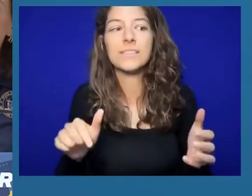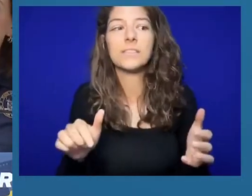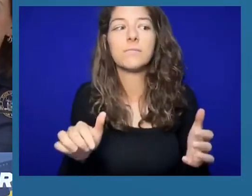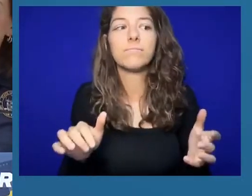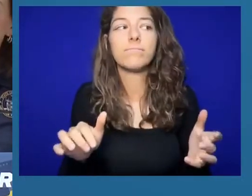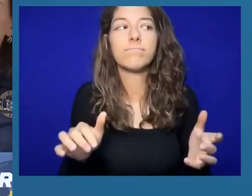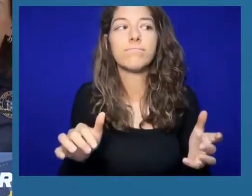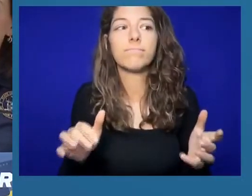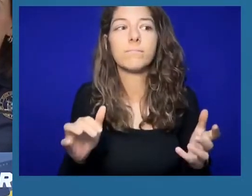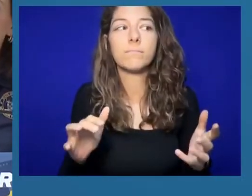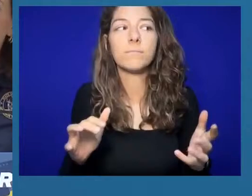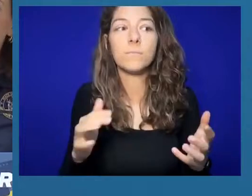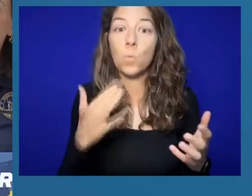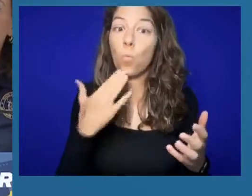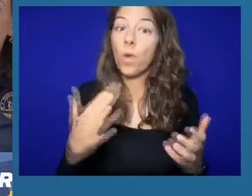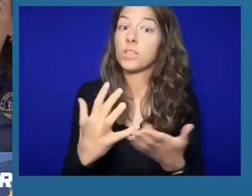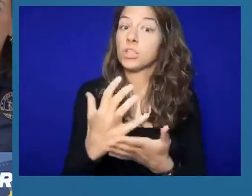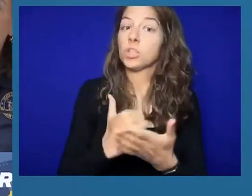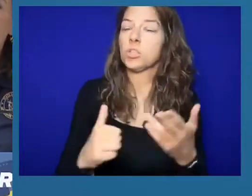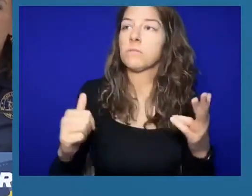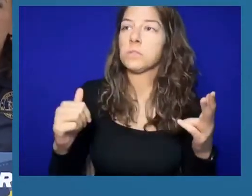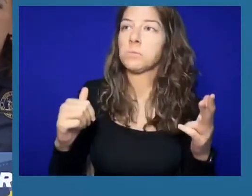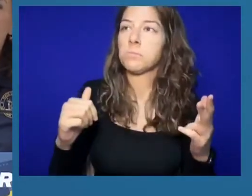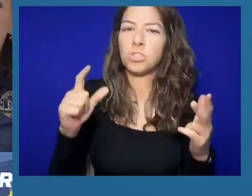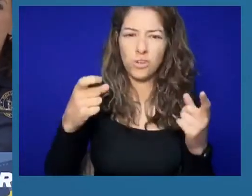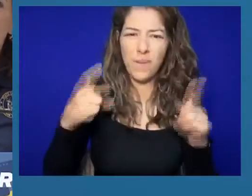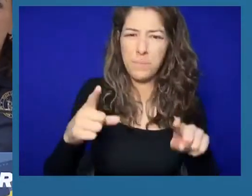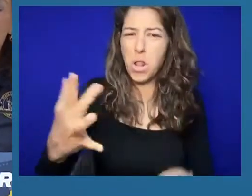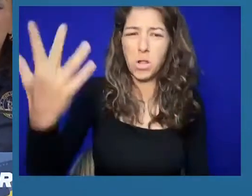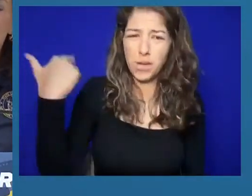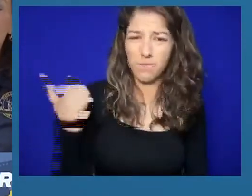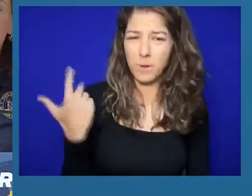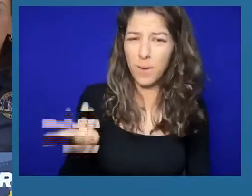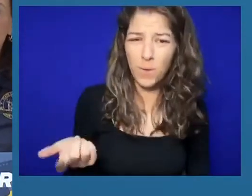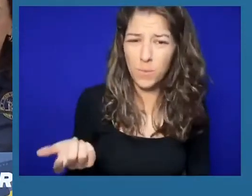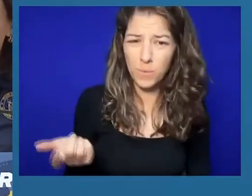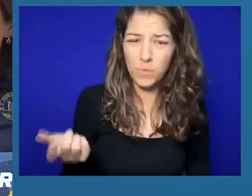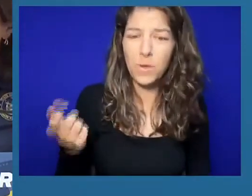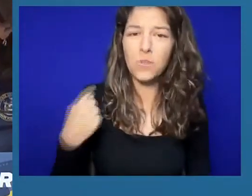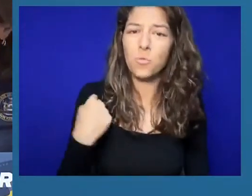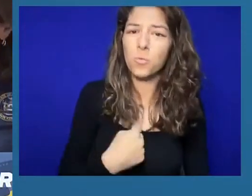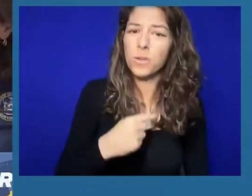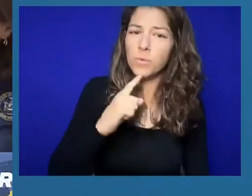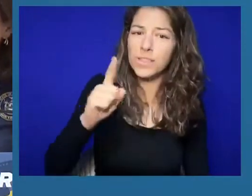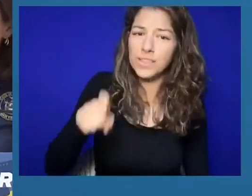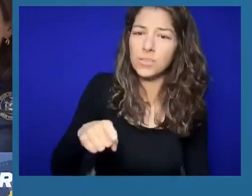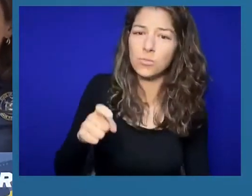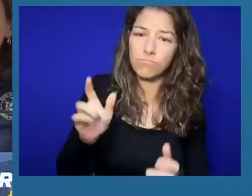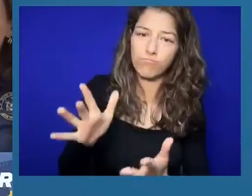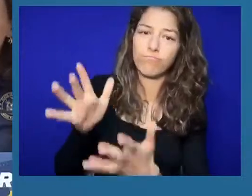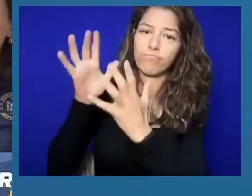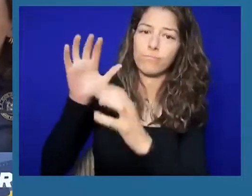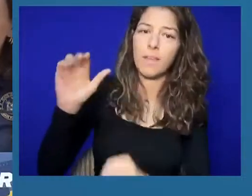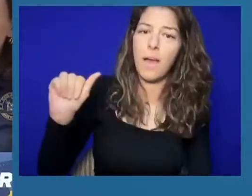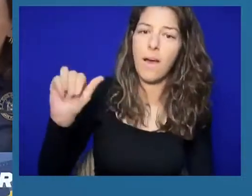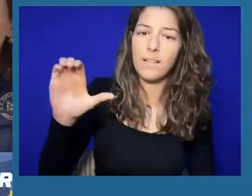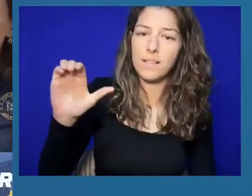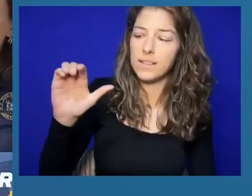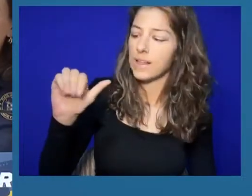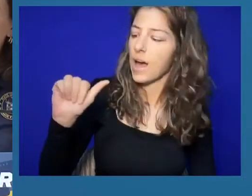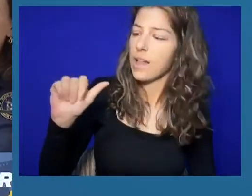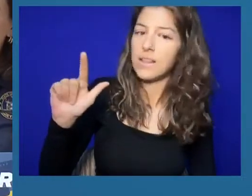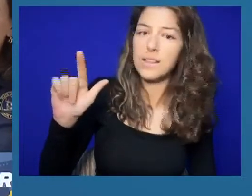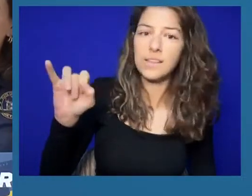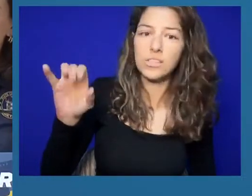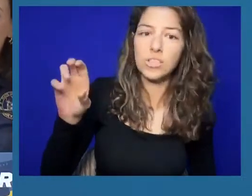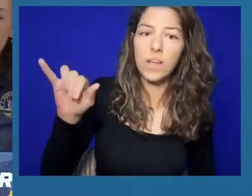to say well-deserved. It's like it should have happened a long time ago. And we really need to give it up to Alicia Hyman, who was the bill